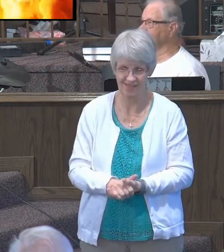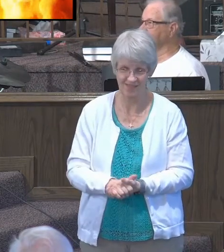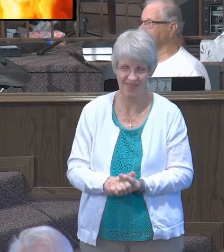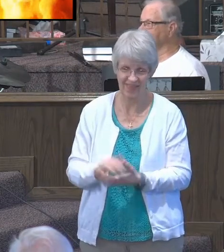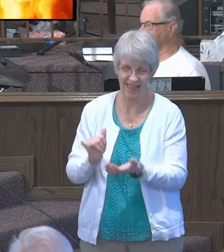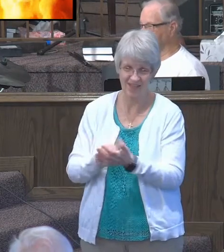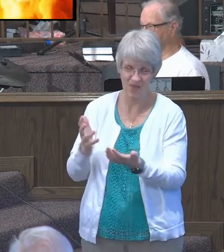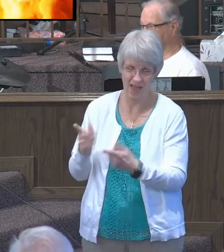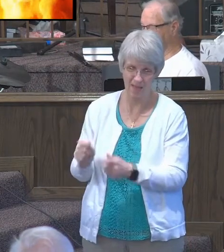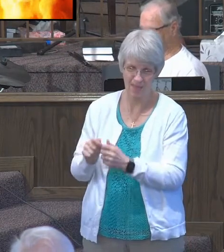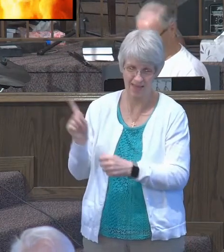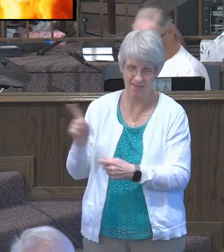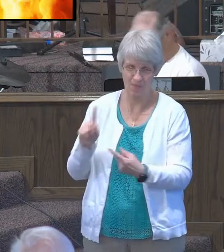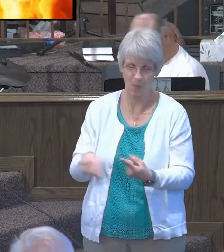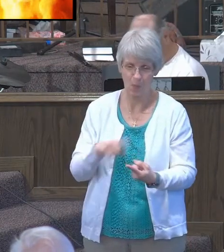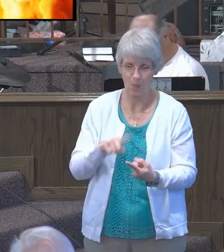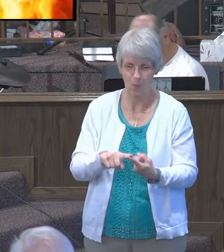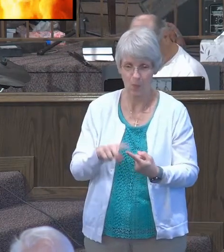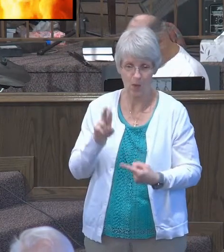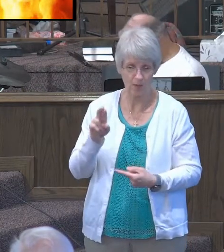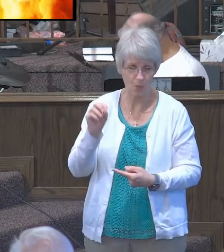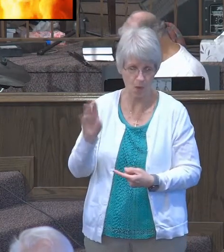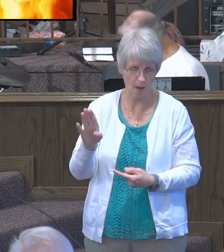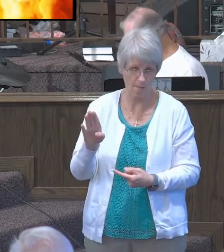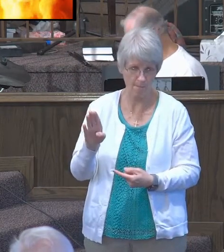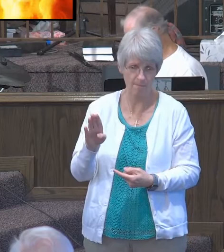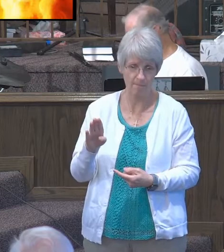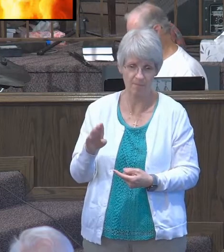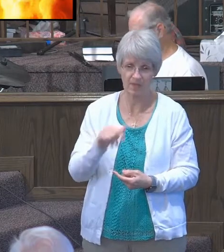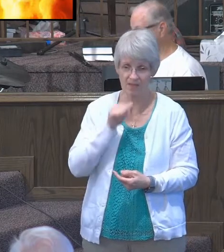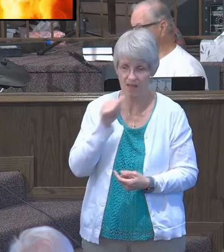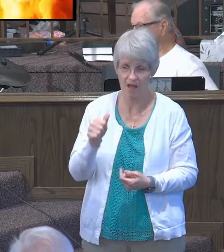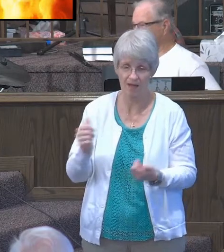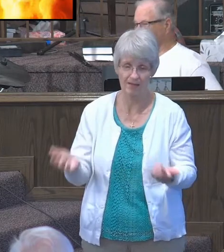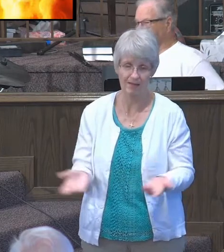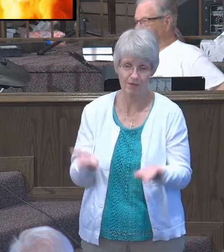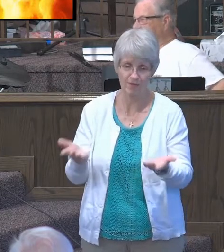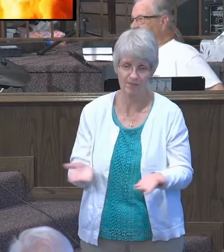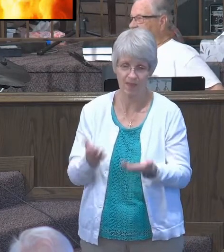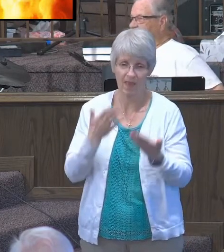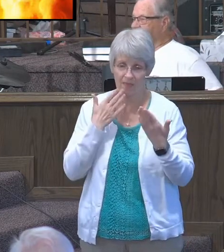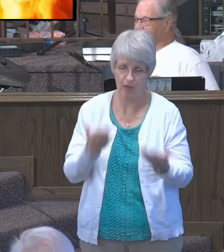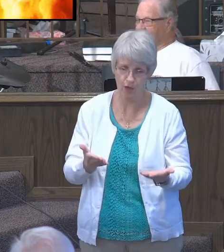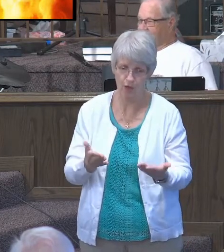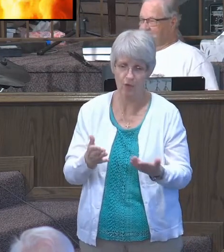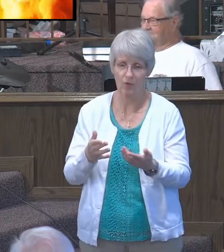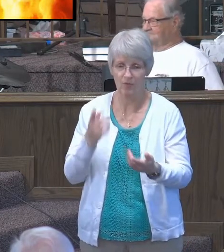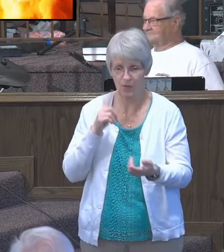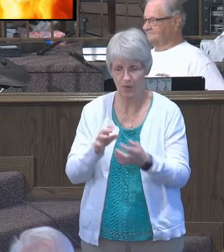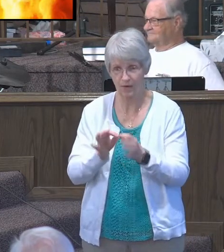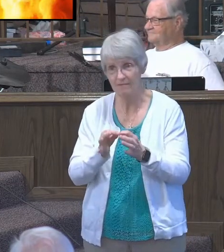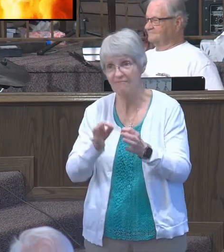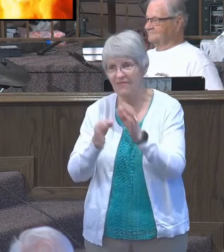So just thank you for allowing us time to get things set up and ready in